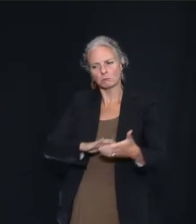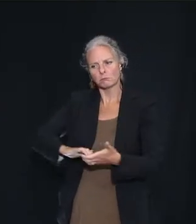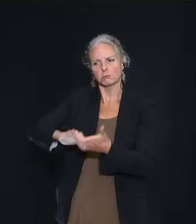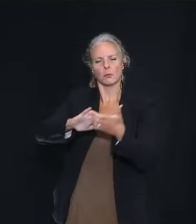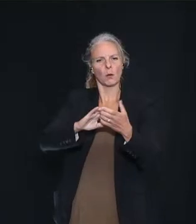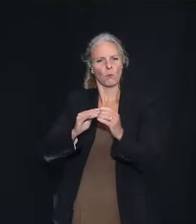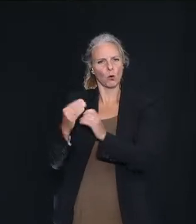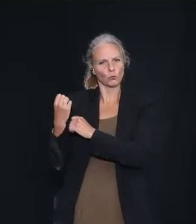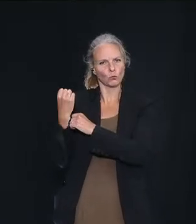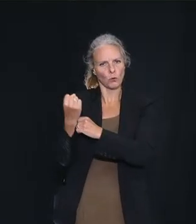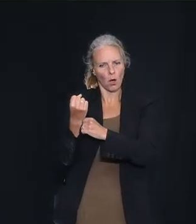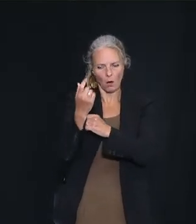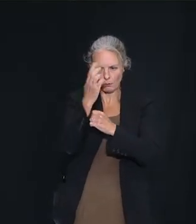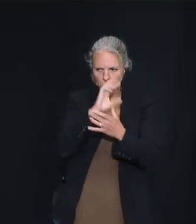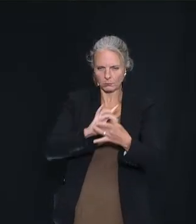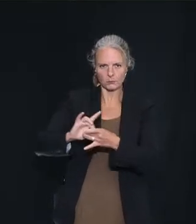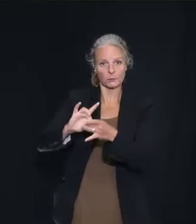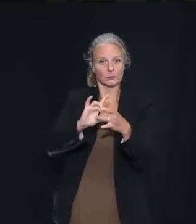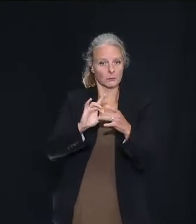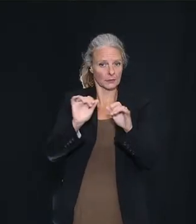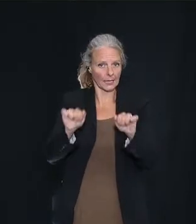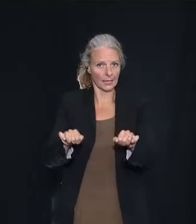together.